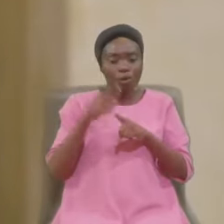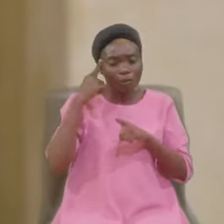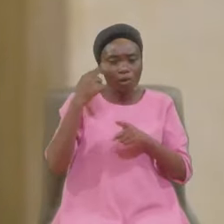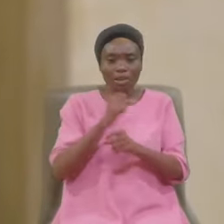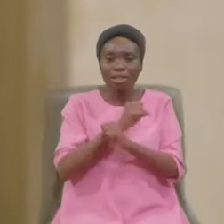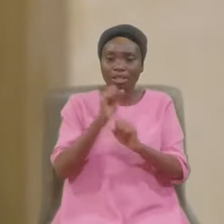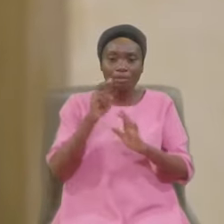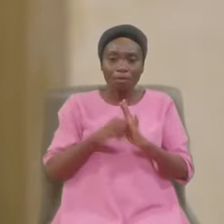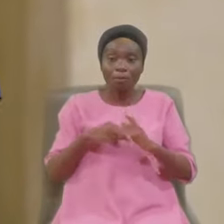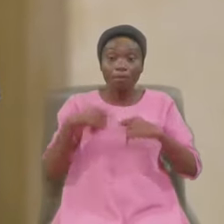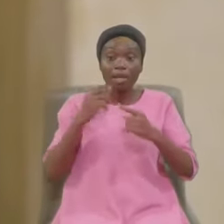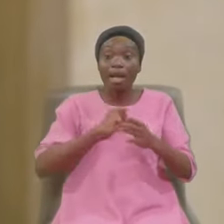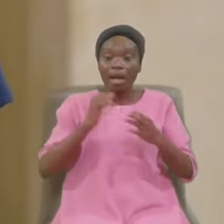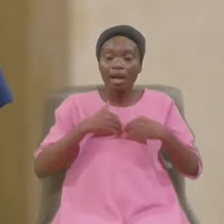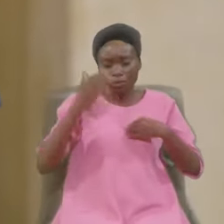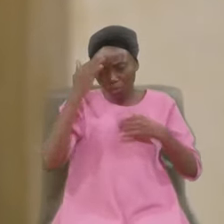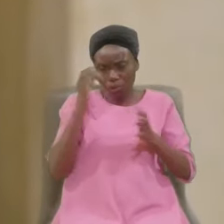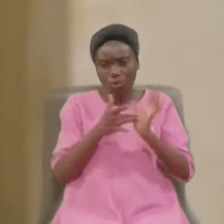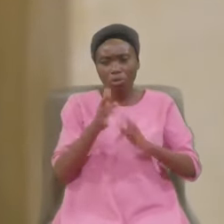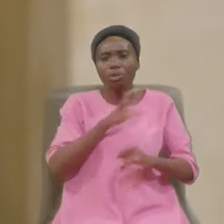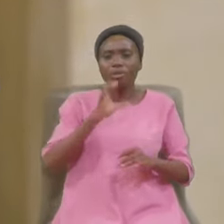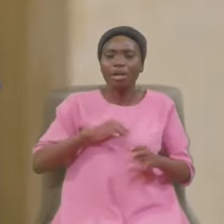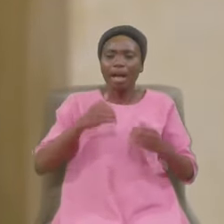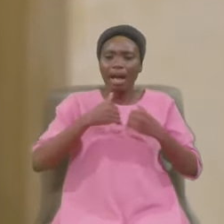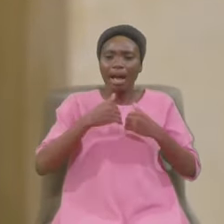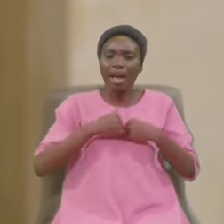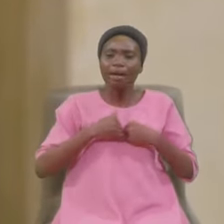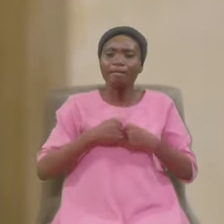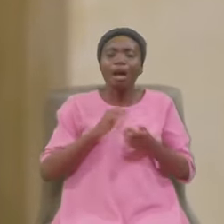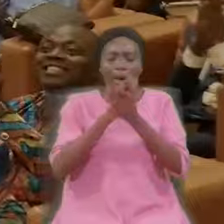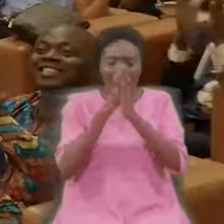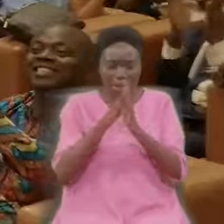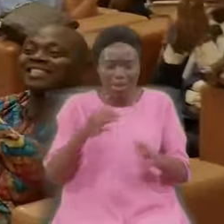known Jesus Christ, I have peace of mind.